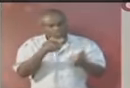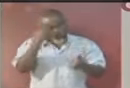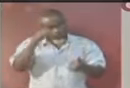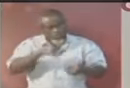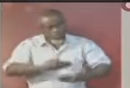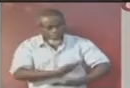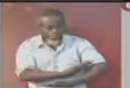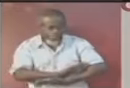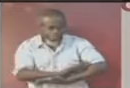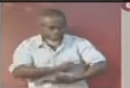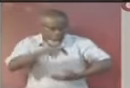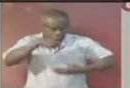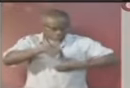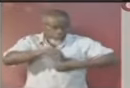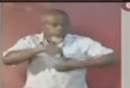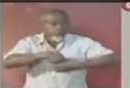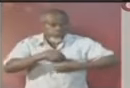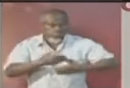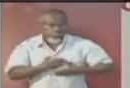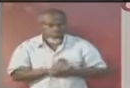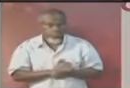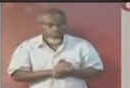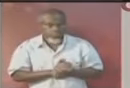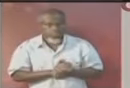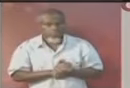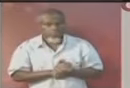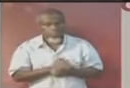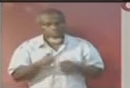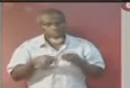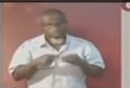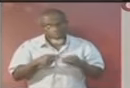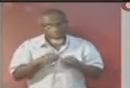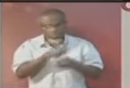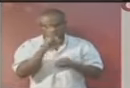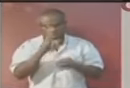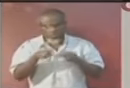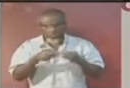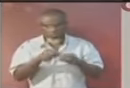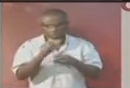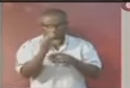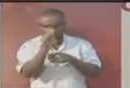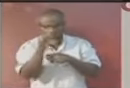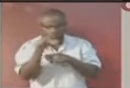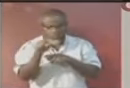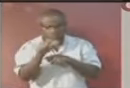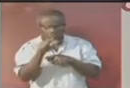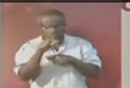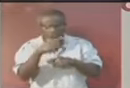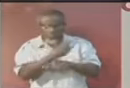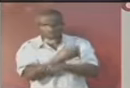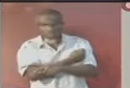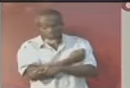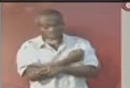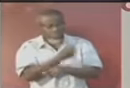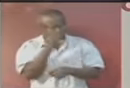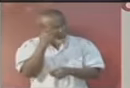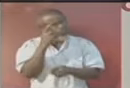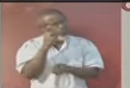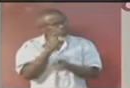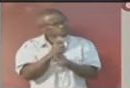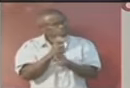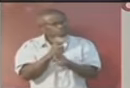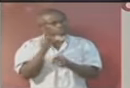group. With regards to your question related to AZ vaccine, so I think you're right in what you're saying.